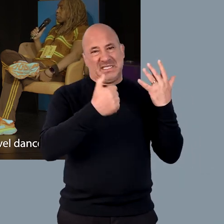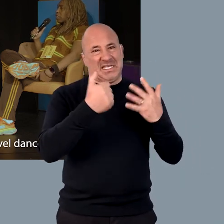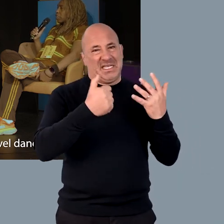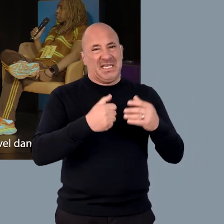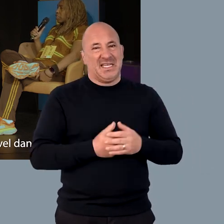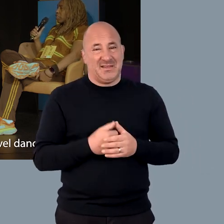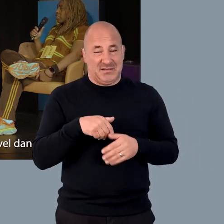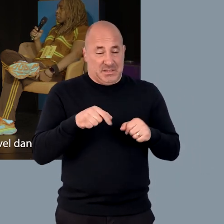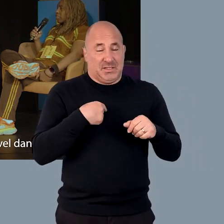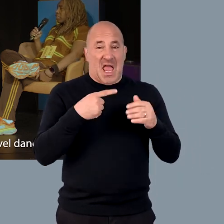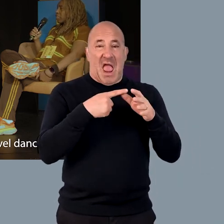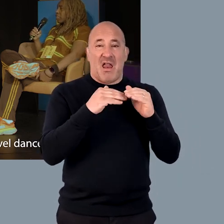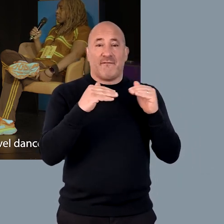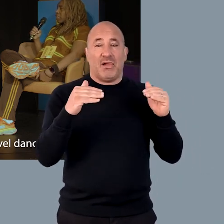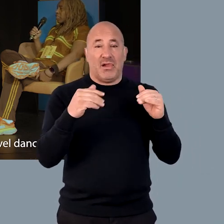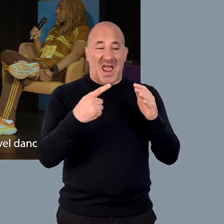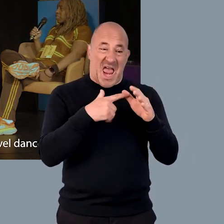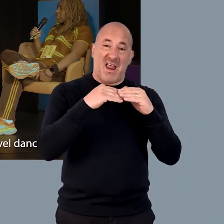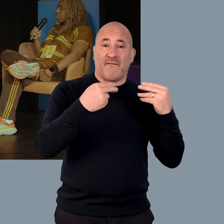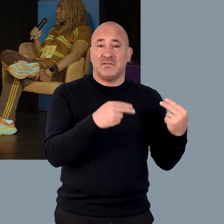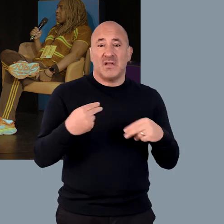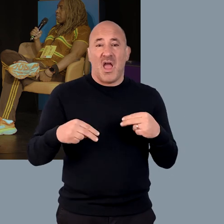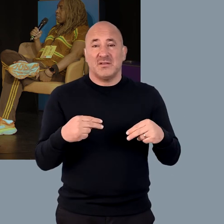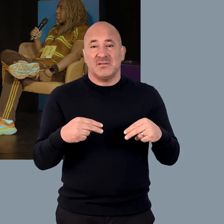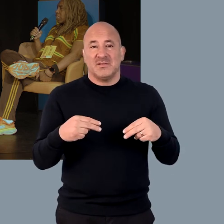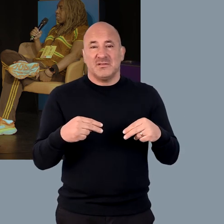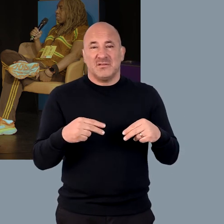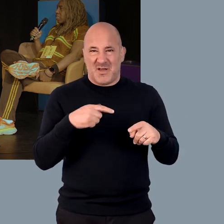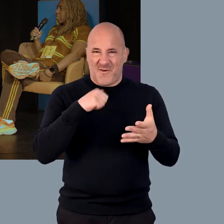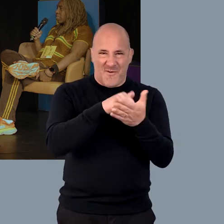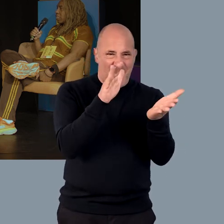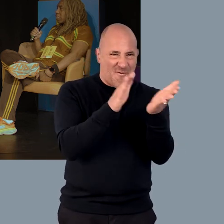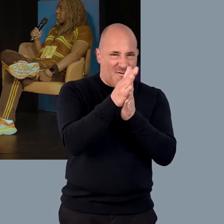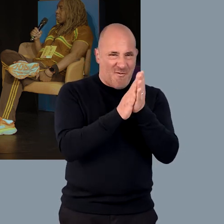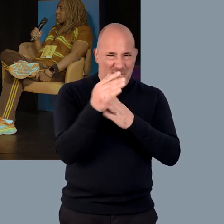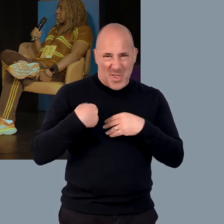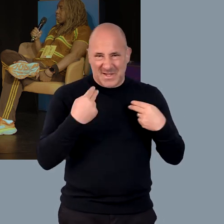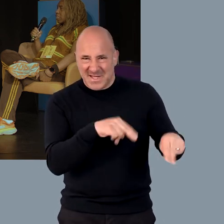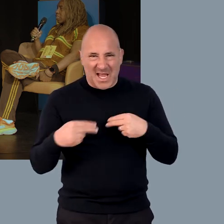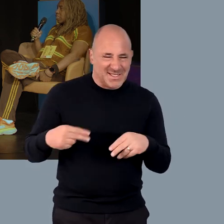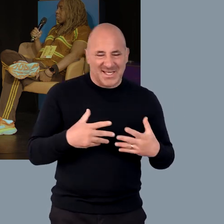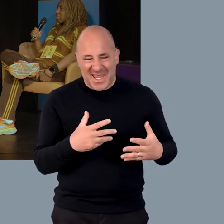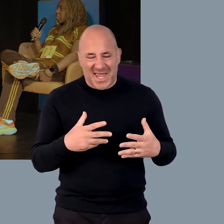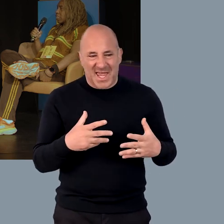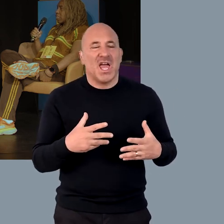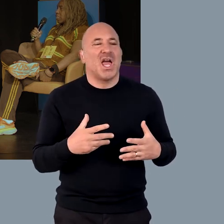just started doing a levels doing a level dance So I was like, yes, i'm gonna do this. I'm gonna do dance. Oh